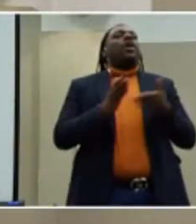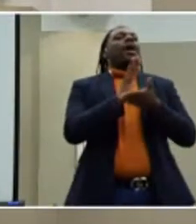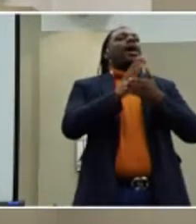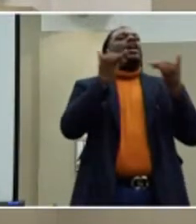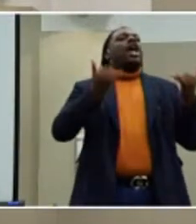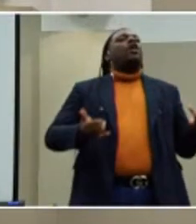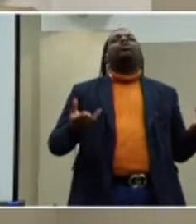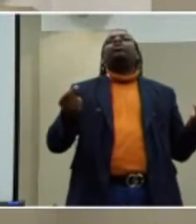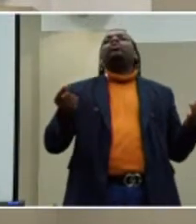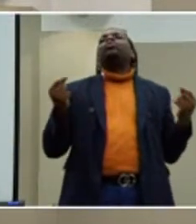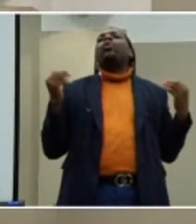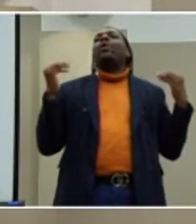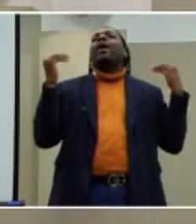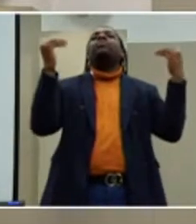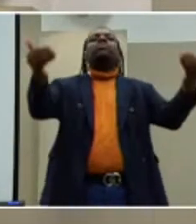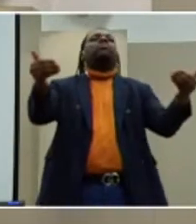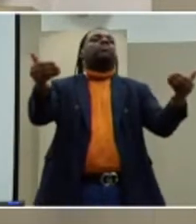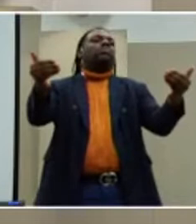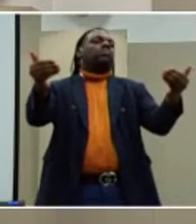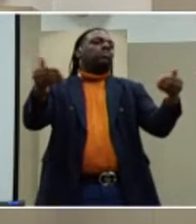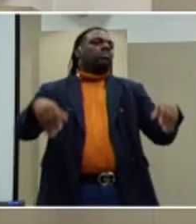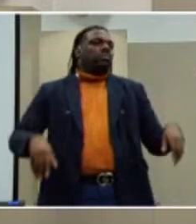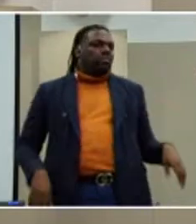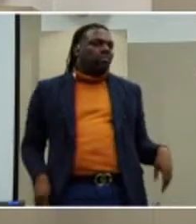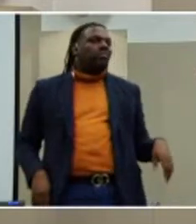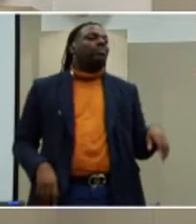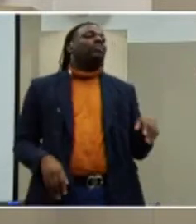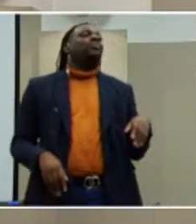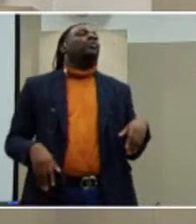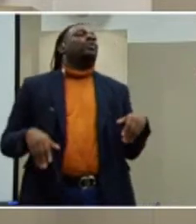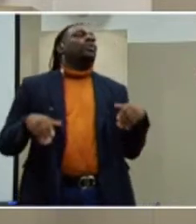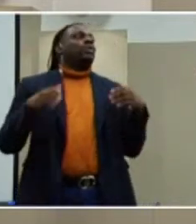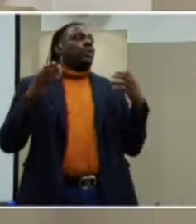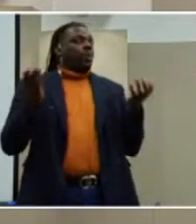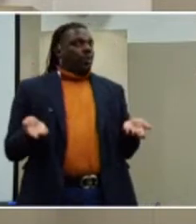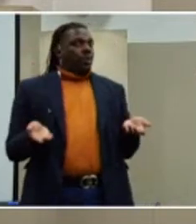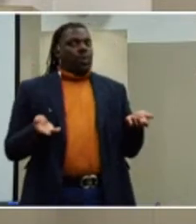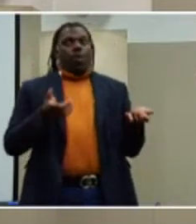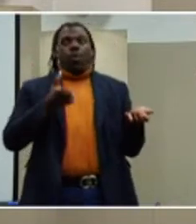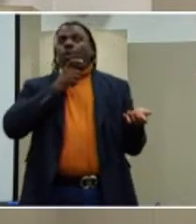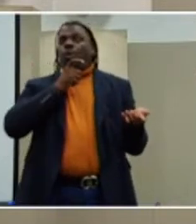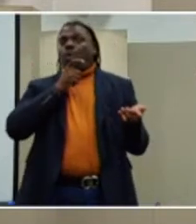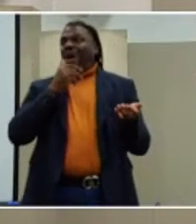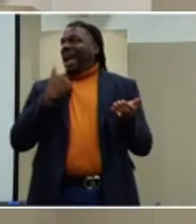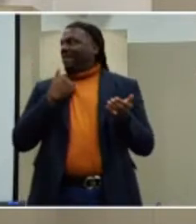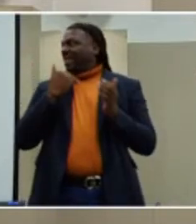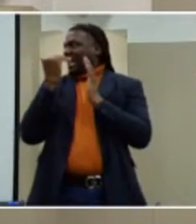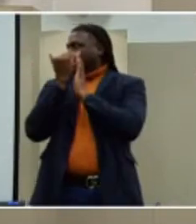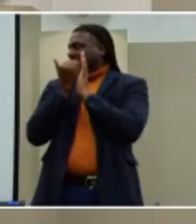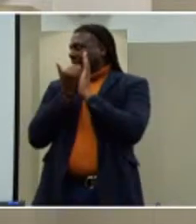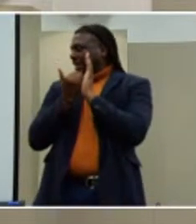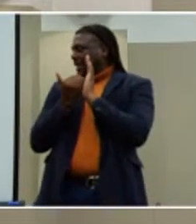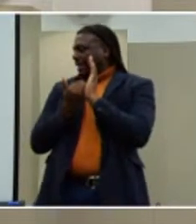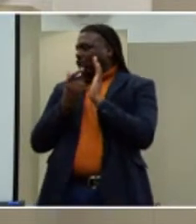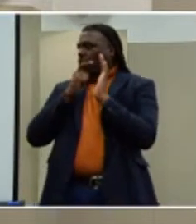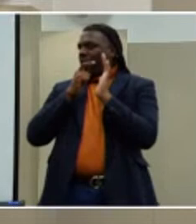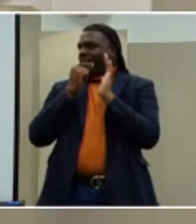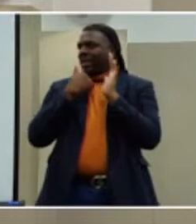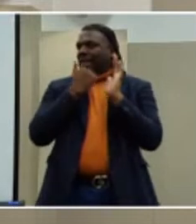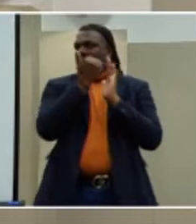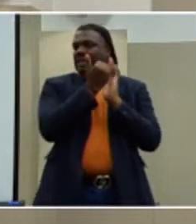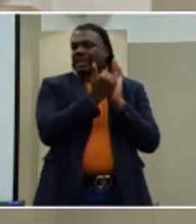go ahead and move in that direction. So who's got the list? Do I have